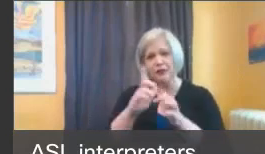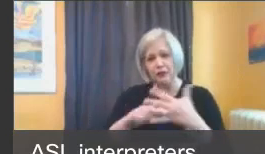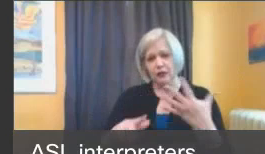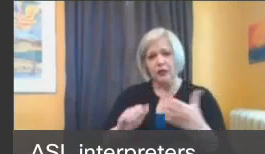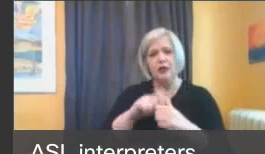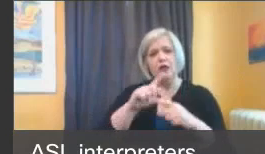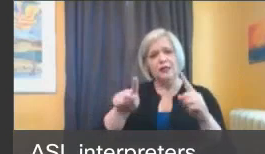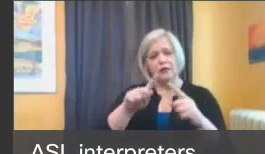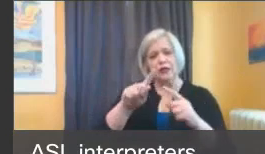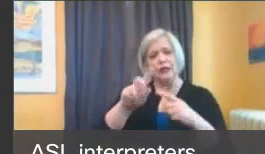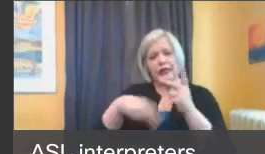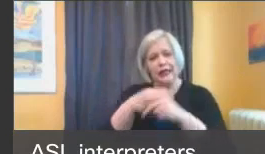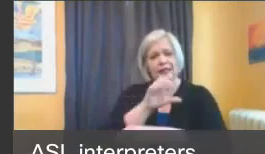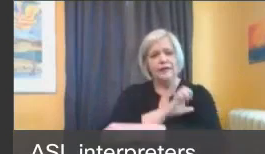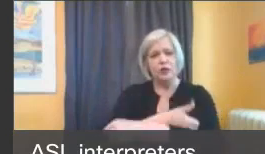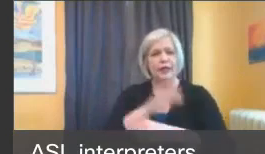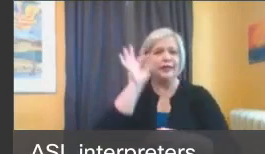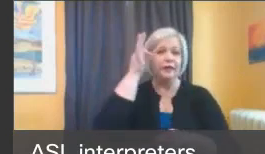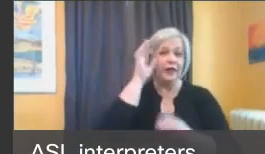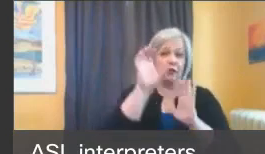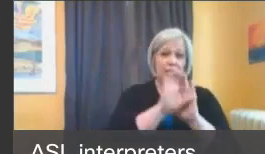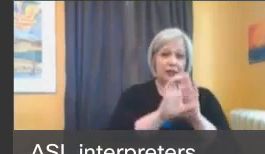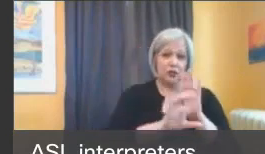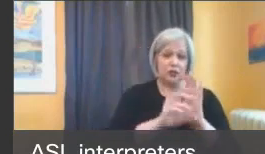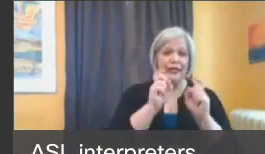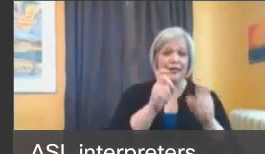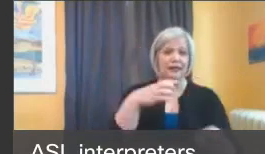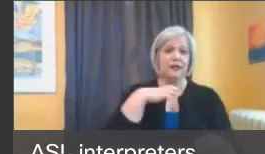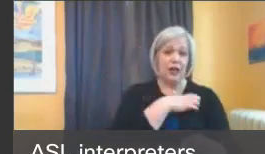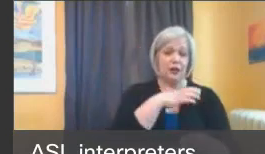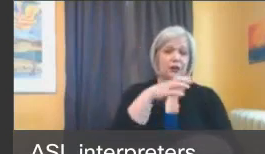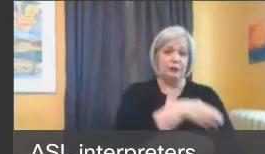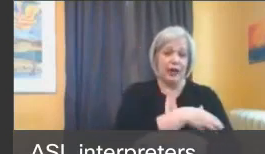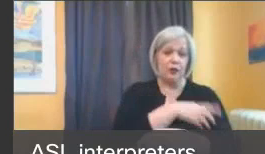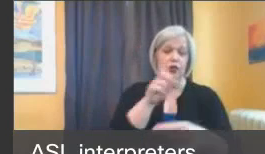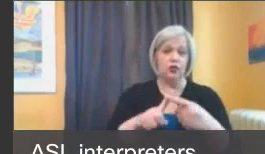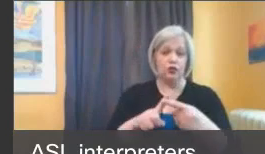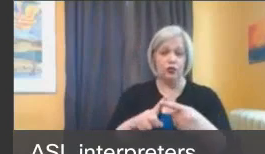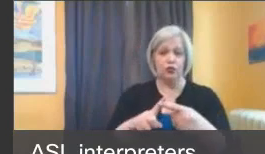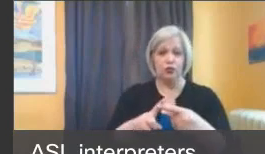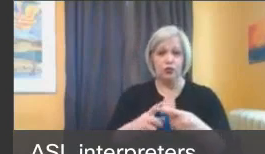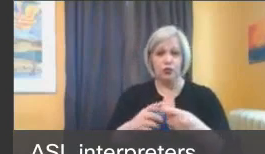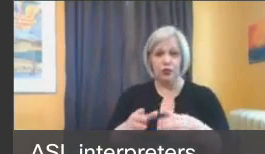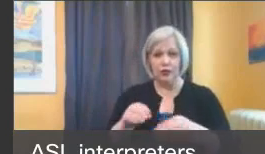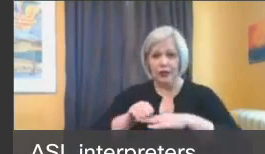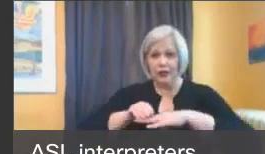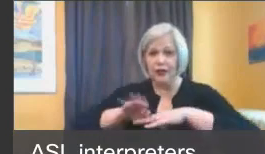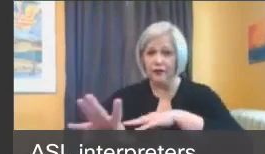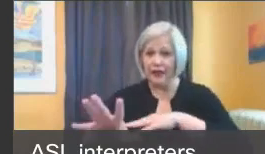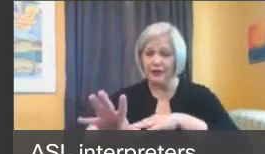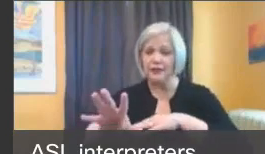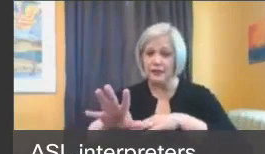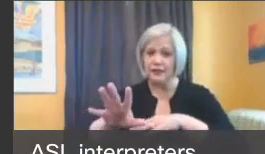of authority in the federal constitution that gives Congress power to intrude on voter qualification standards if a state has done